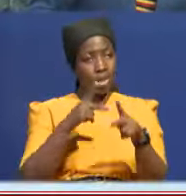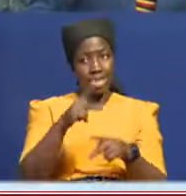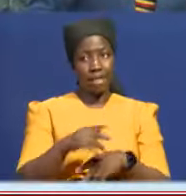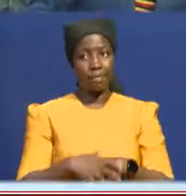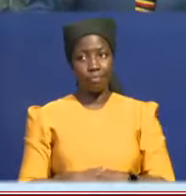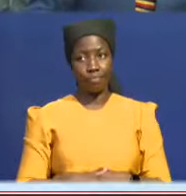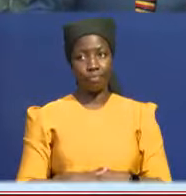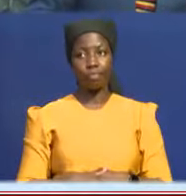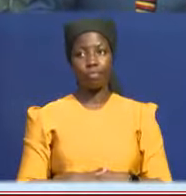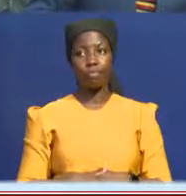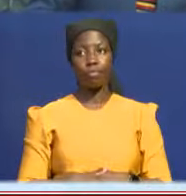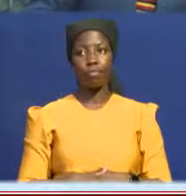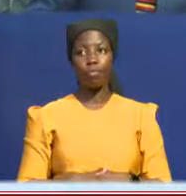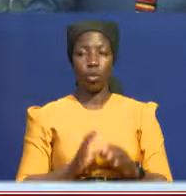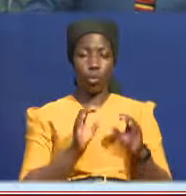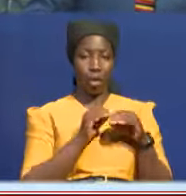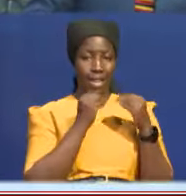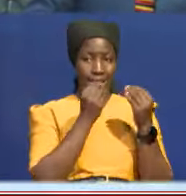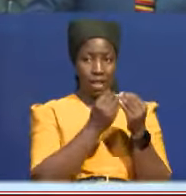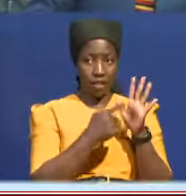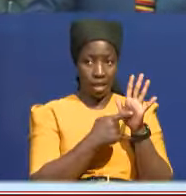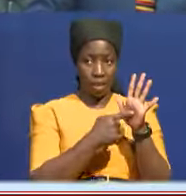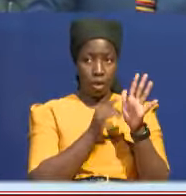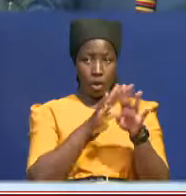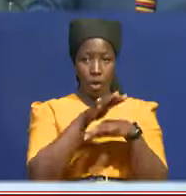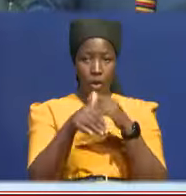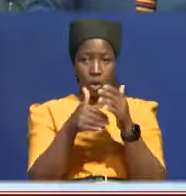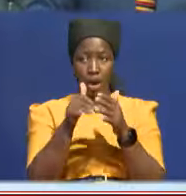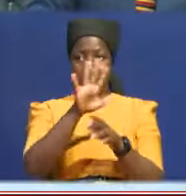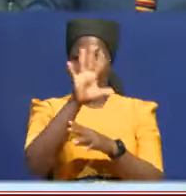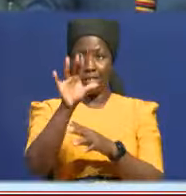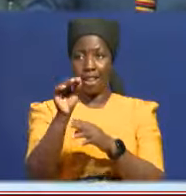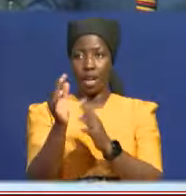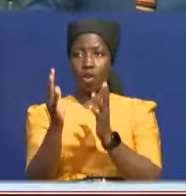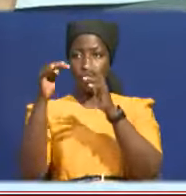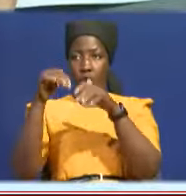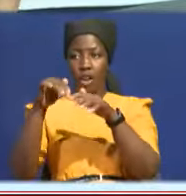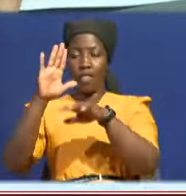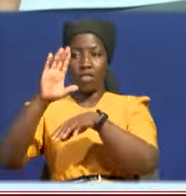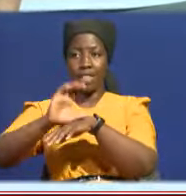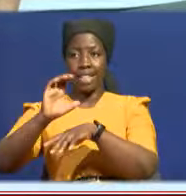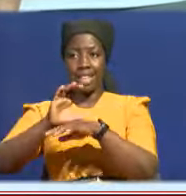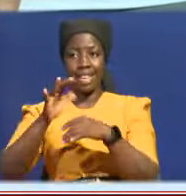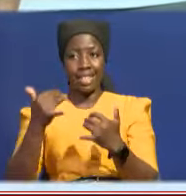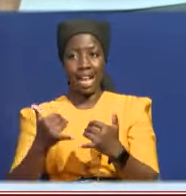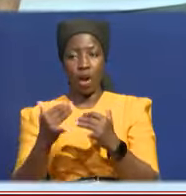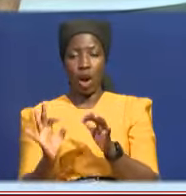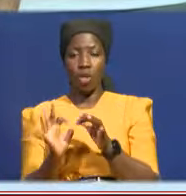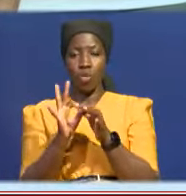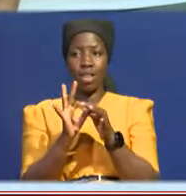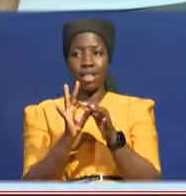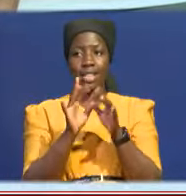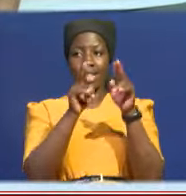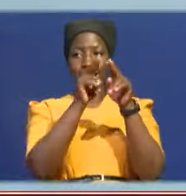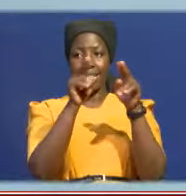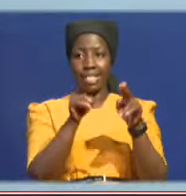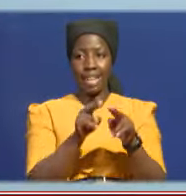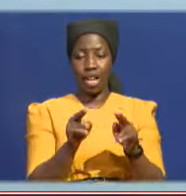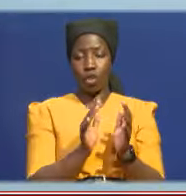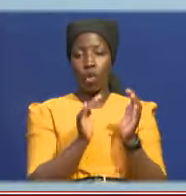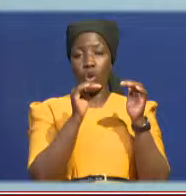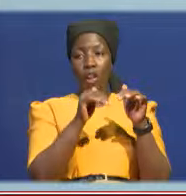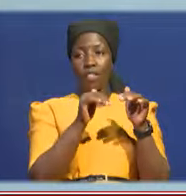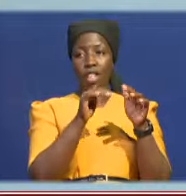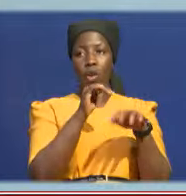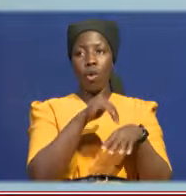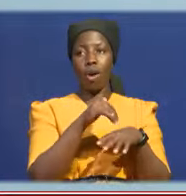Ecumenical organizations such as the All African Conference of Churches are now joining effort to the International Conference on